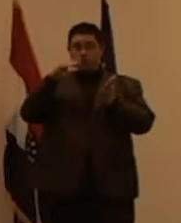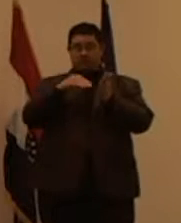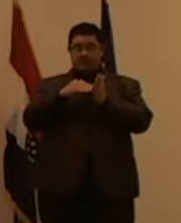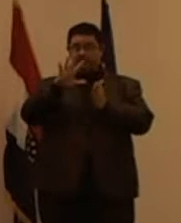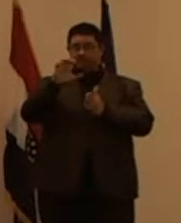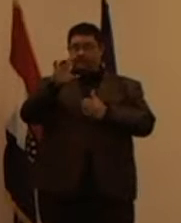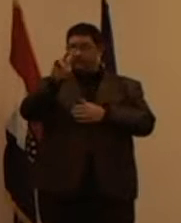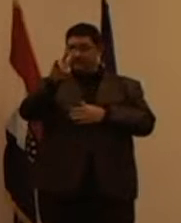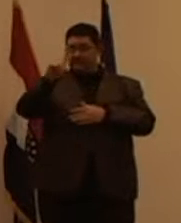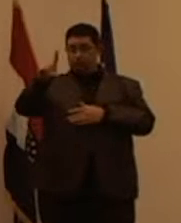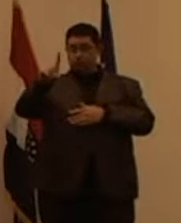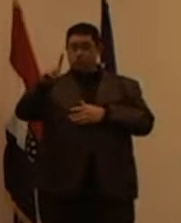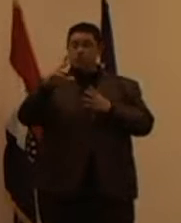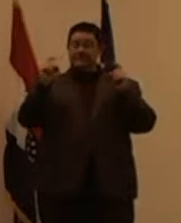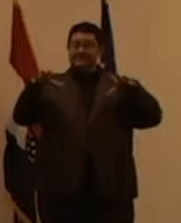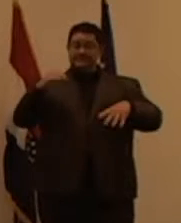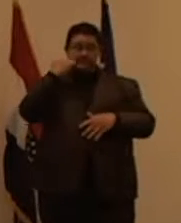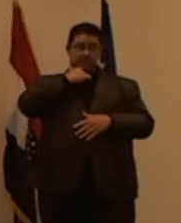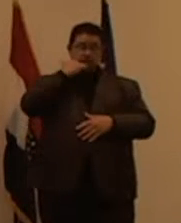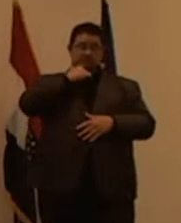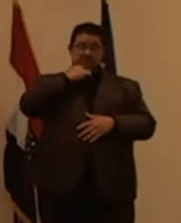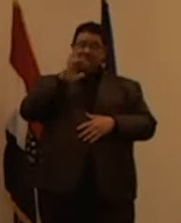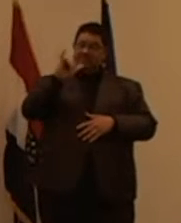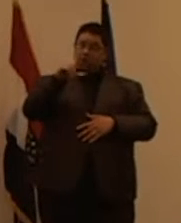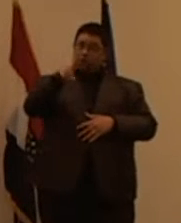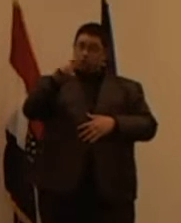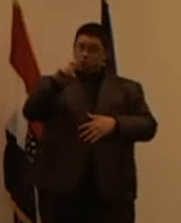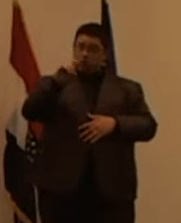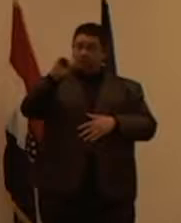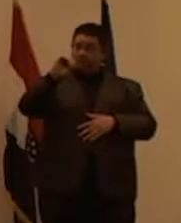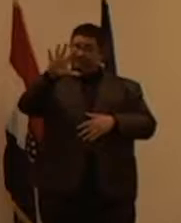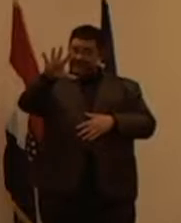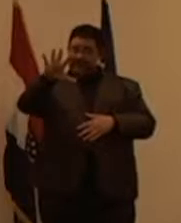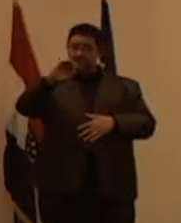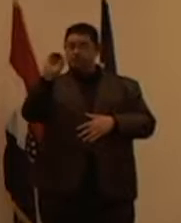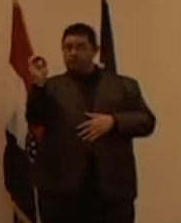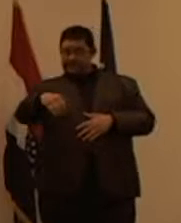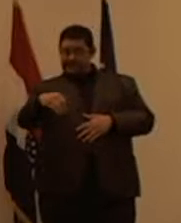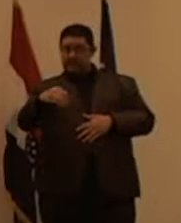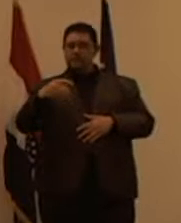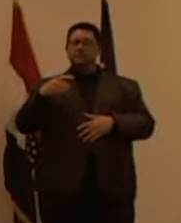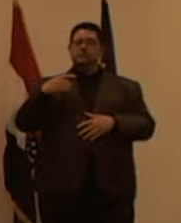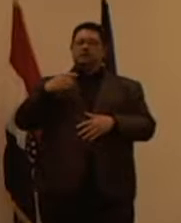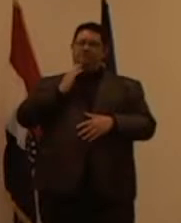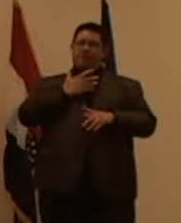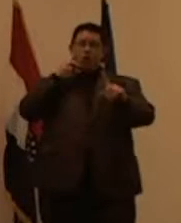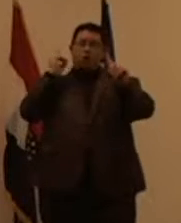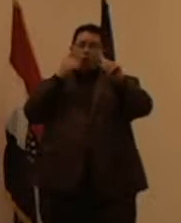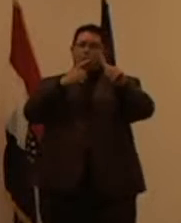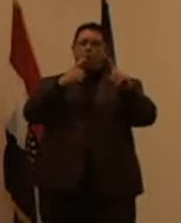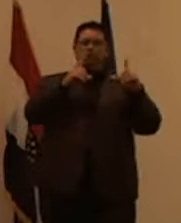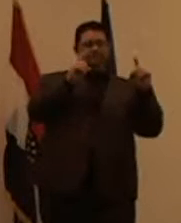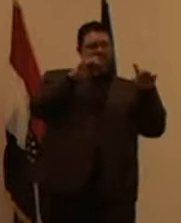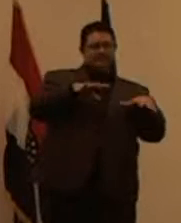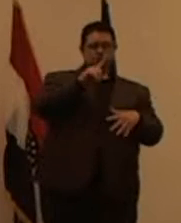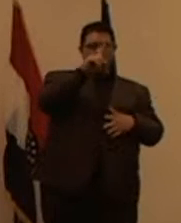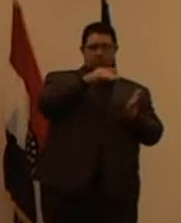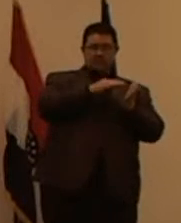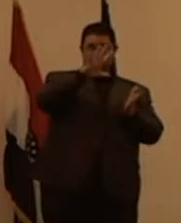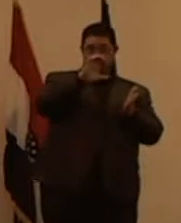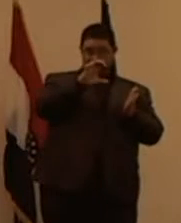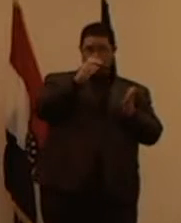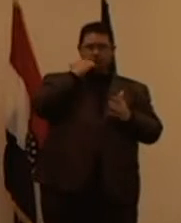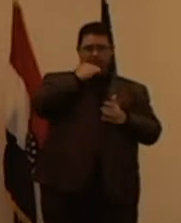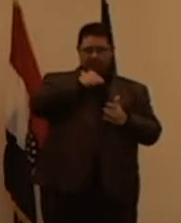1,571 tests per day. This is 105% of our goal of testing 1,500 people a day in St. Louis County. We